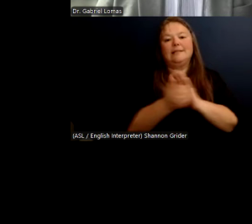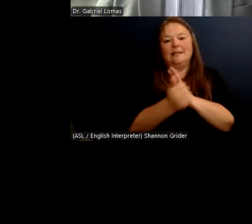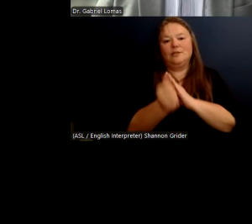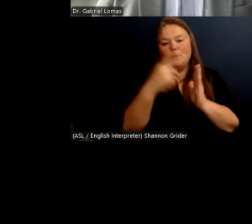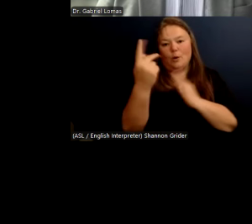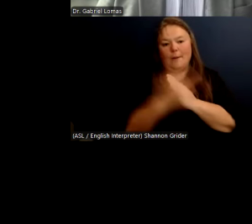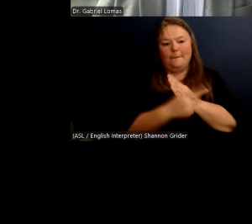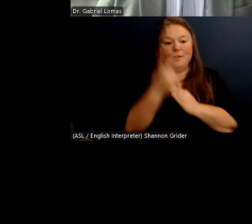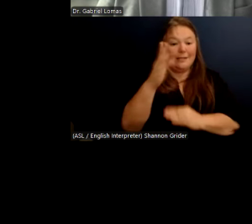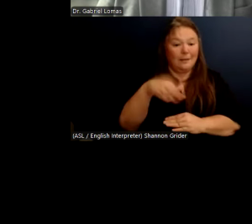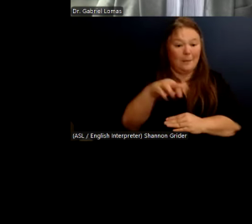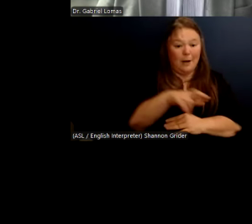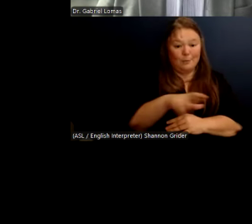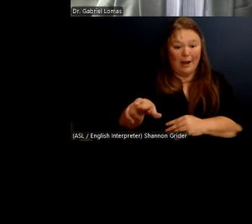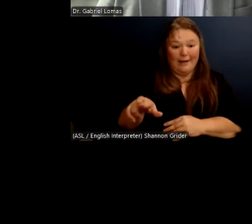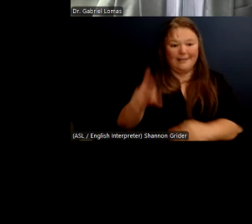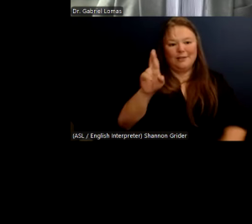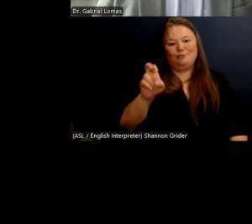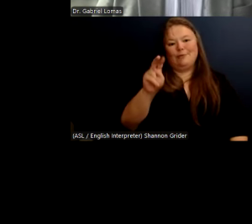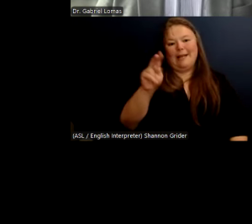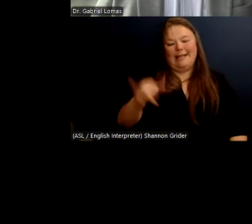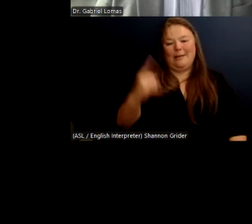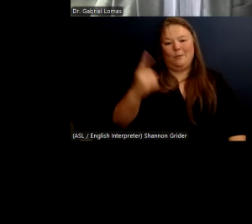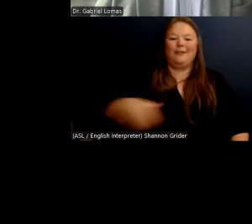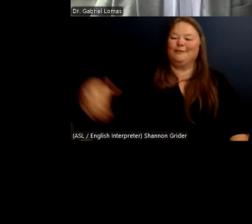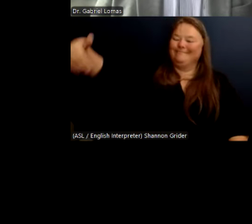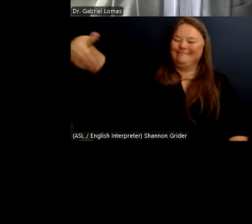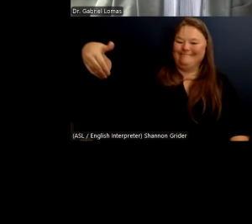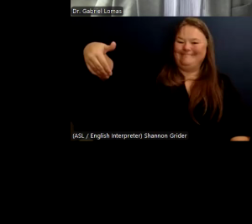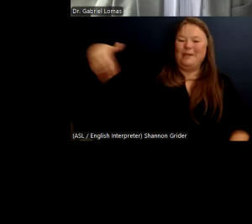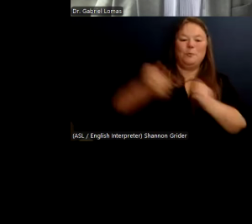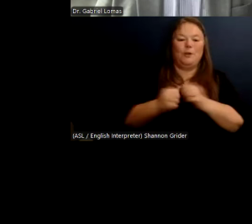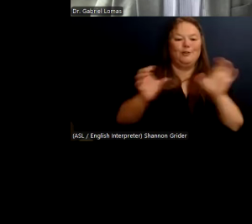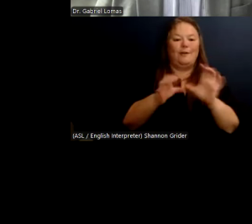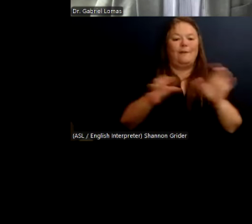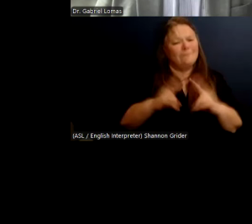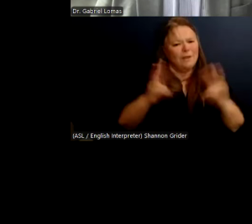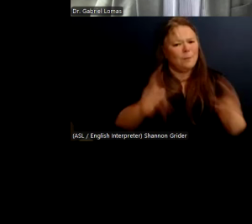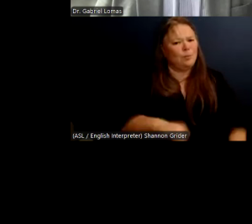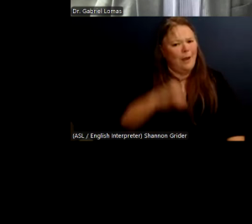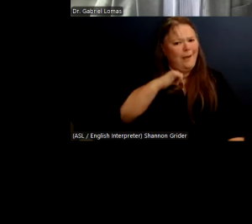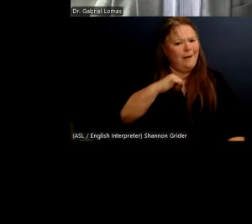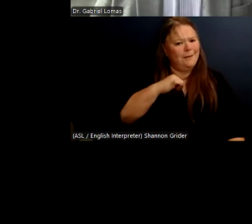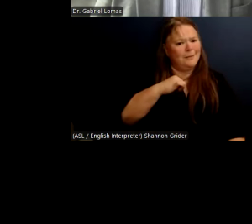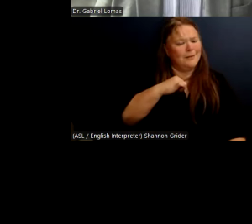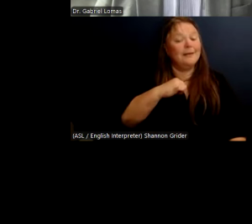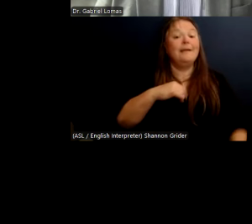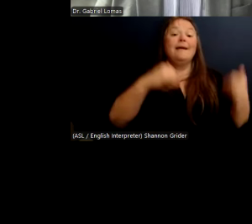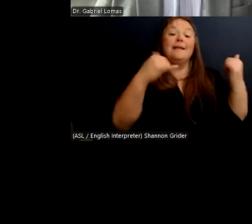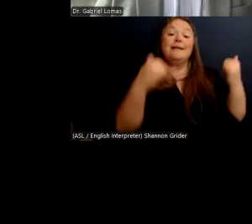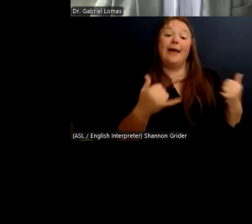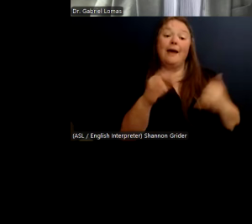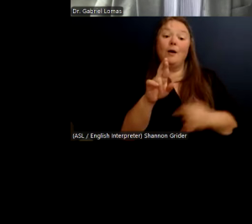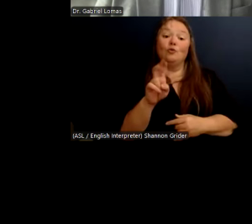in the bottom right, Rennie and another inmate with their certificates being very proud. And in fact, now Rennie is